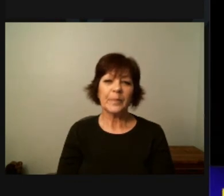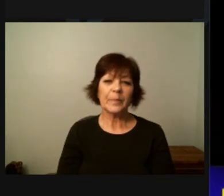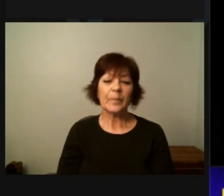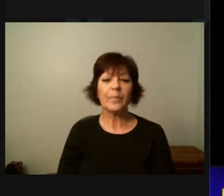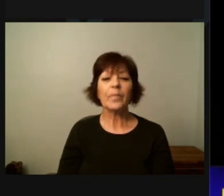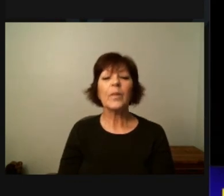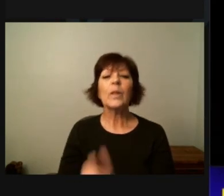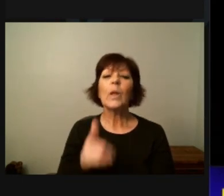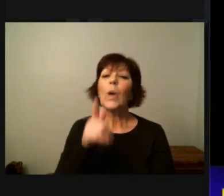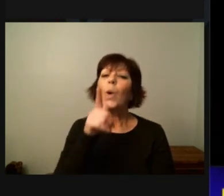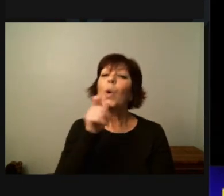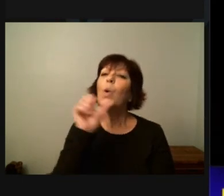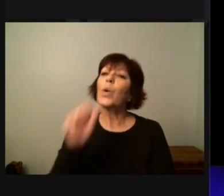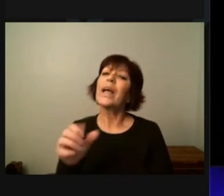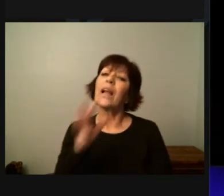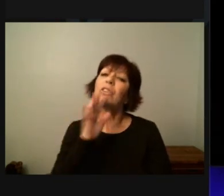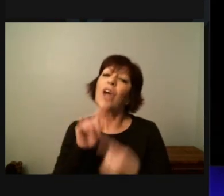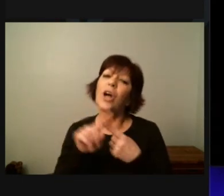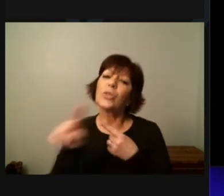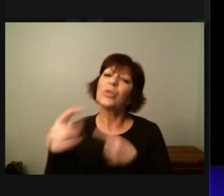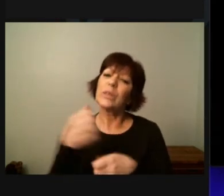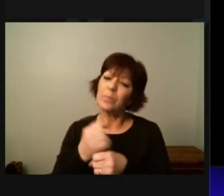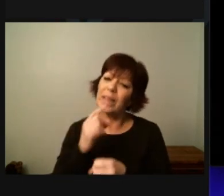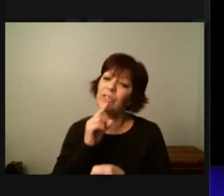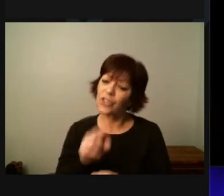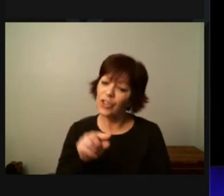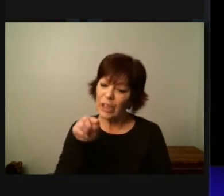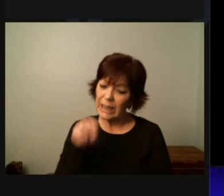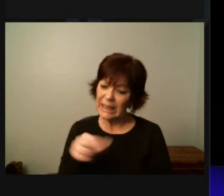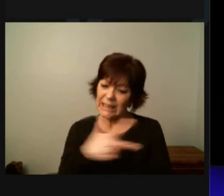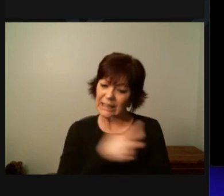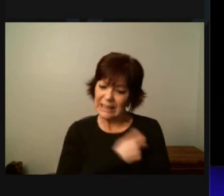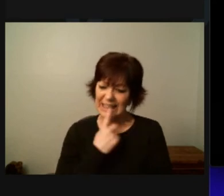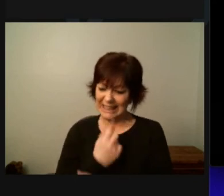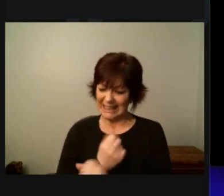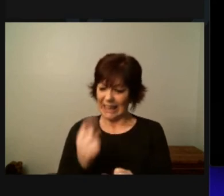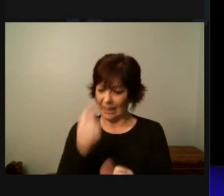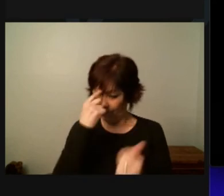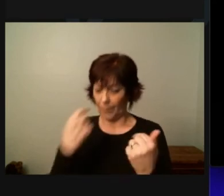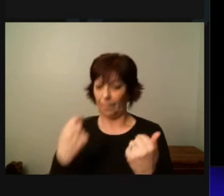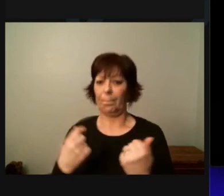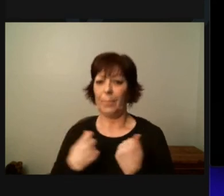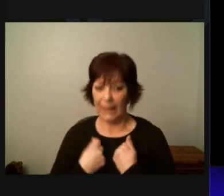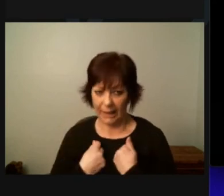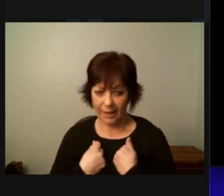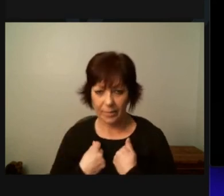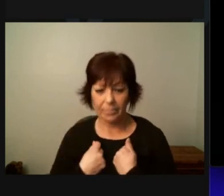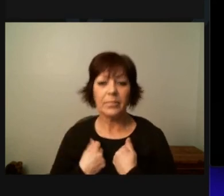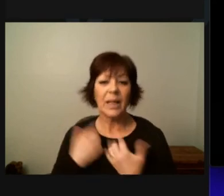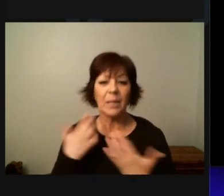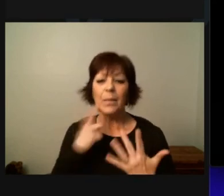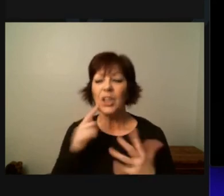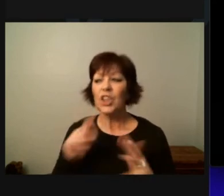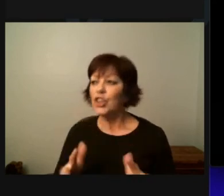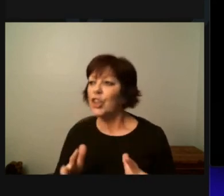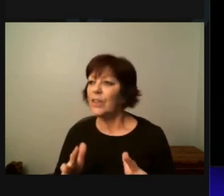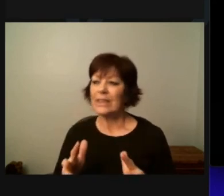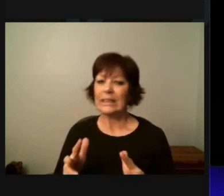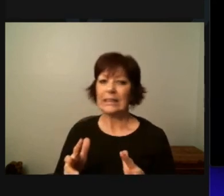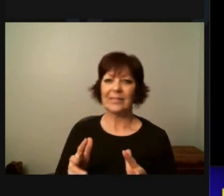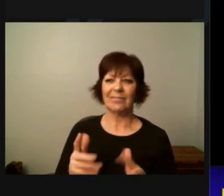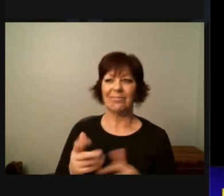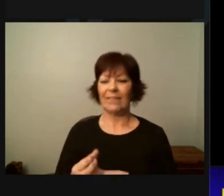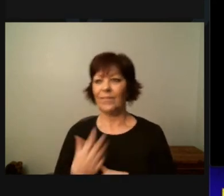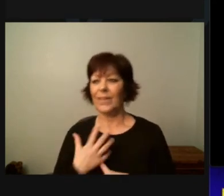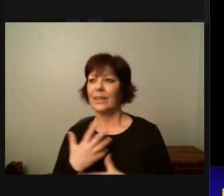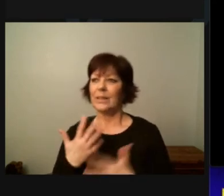So who can you talk to make sure that this vaccine is safe for you? So maybe you're a little nervous about the side